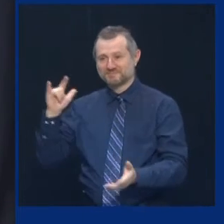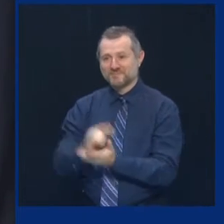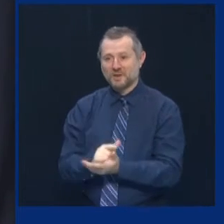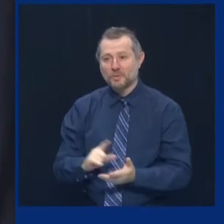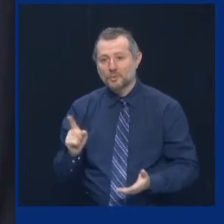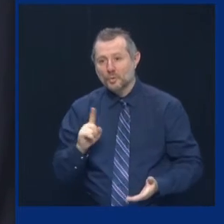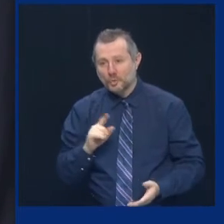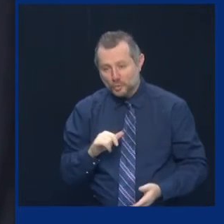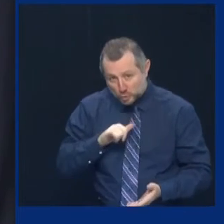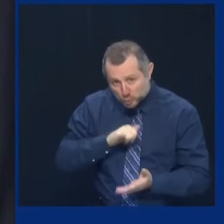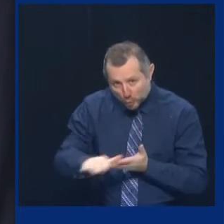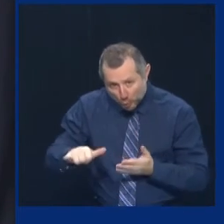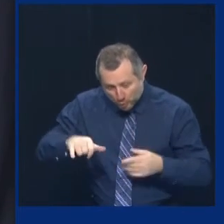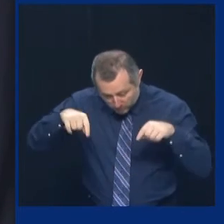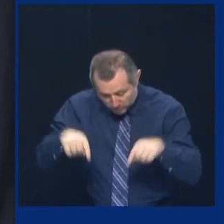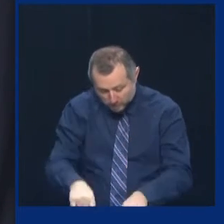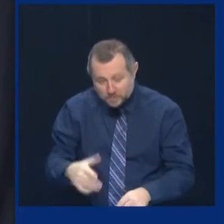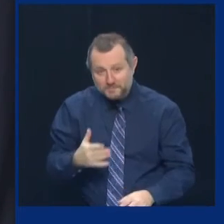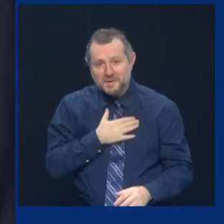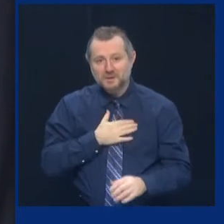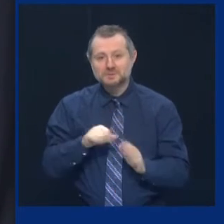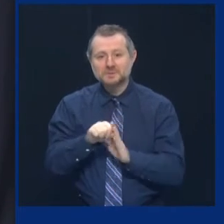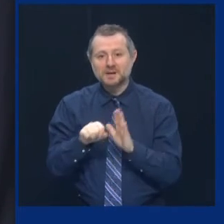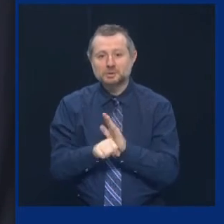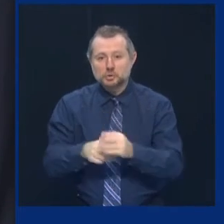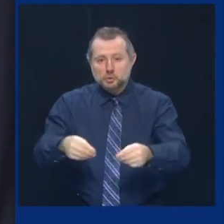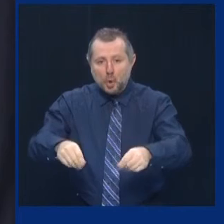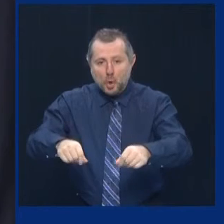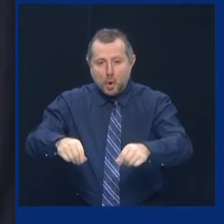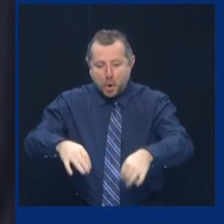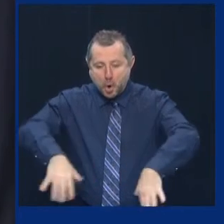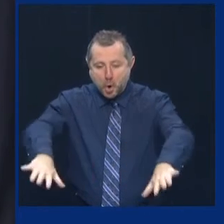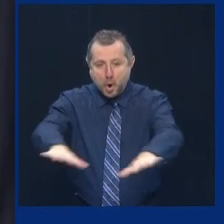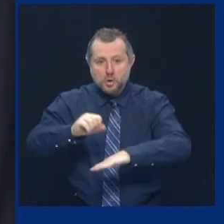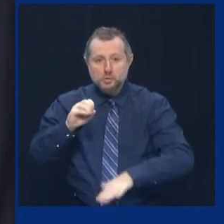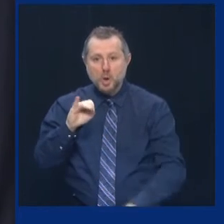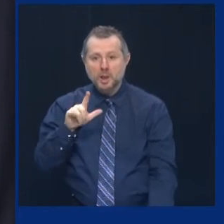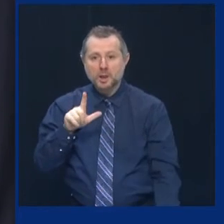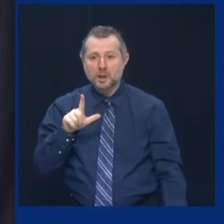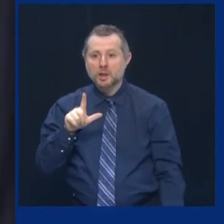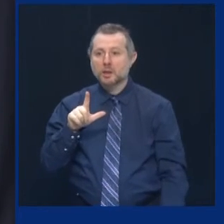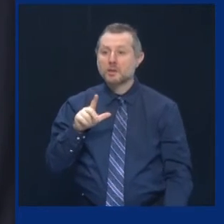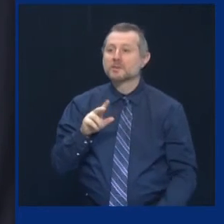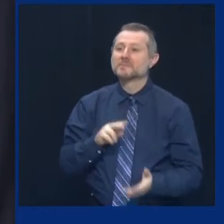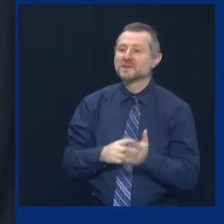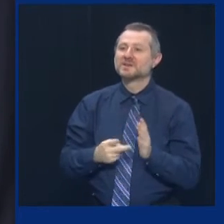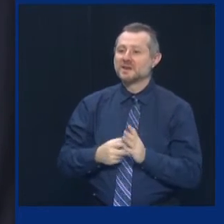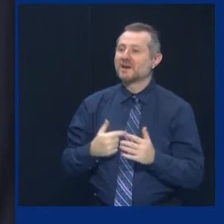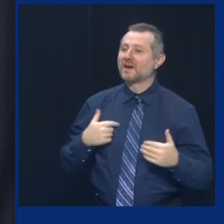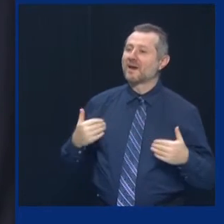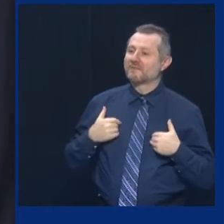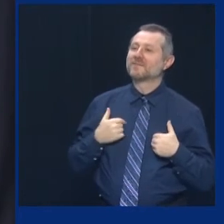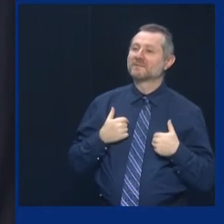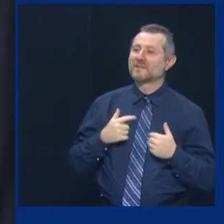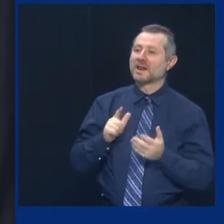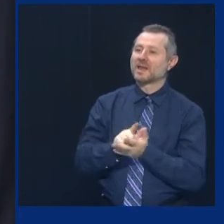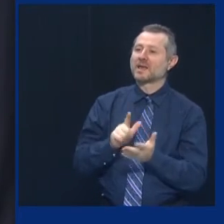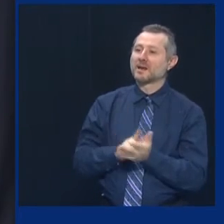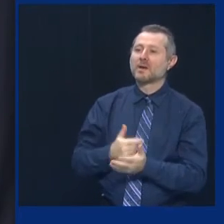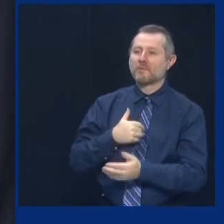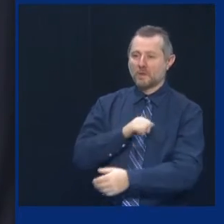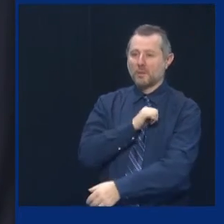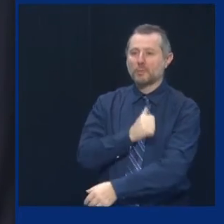and you are landing within the state of New York. And therefore, I do have legal jurisdiction that I